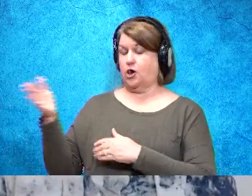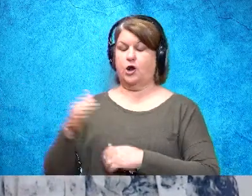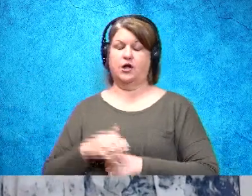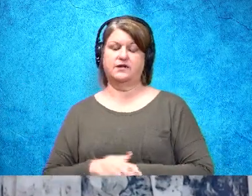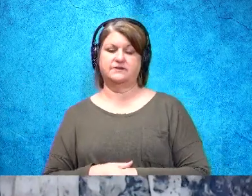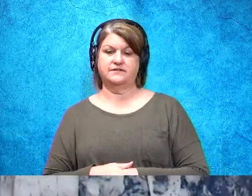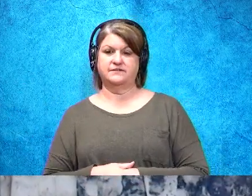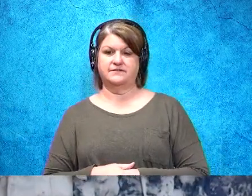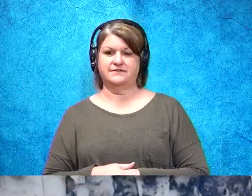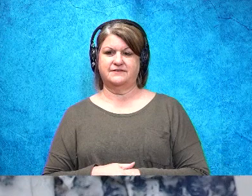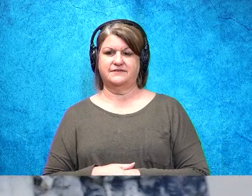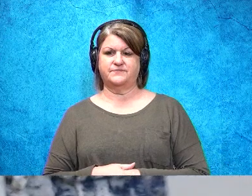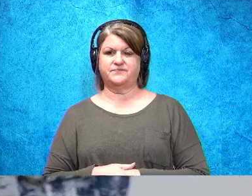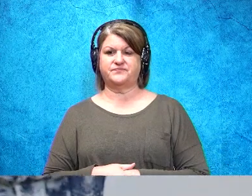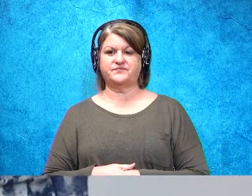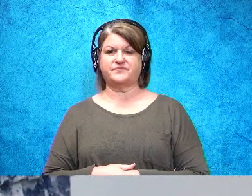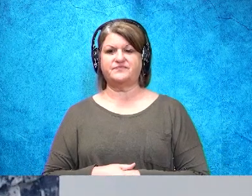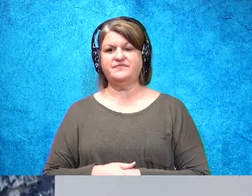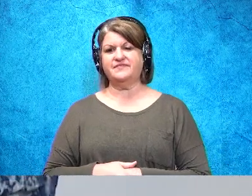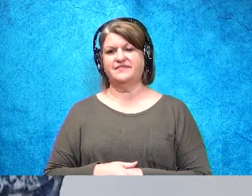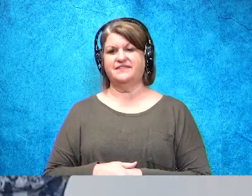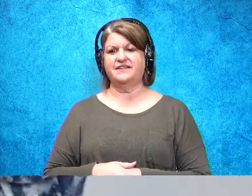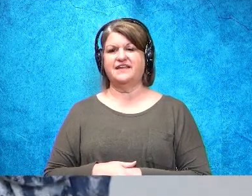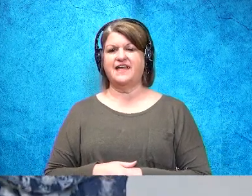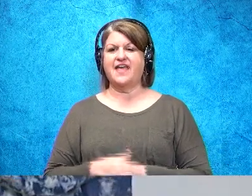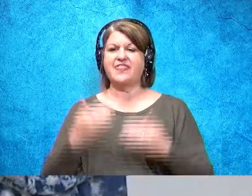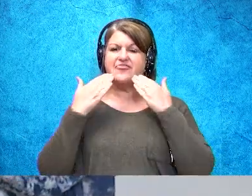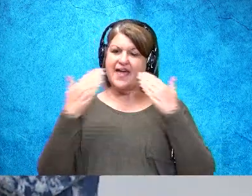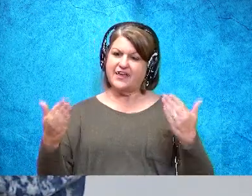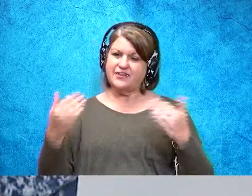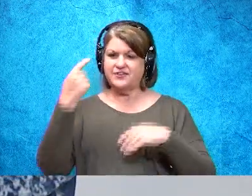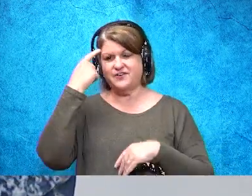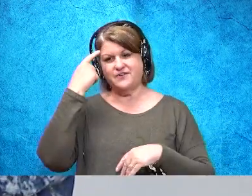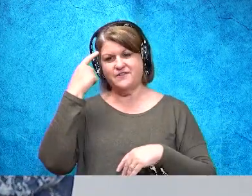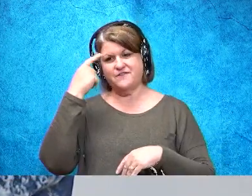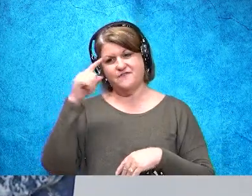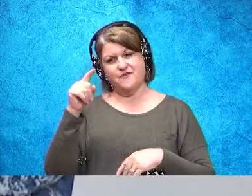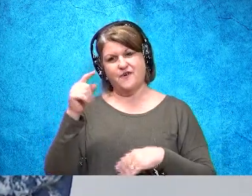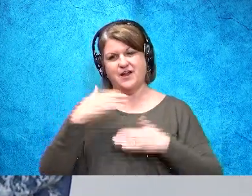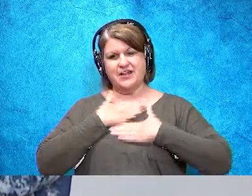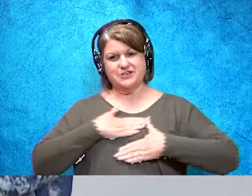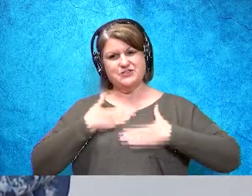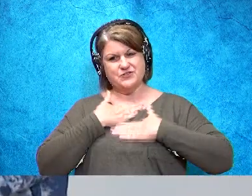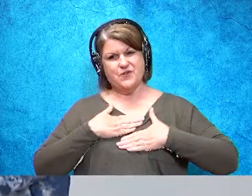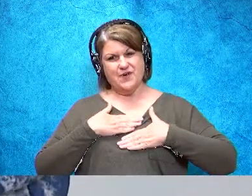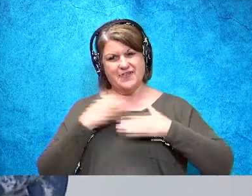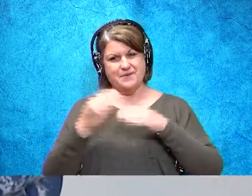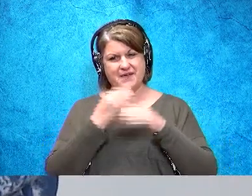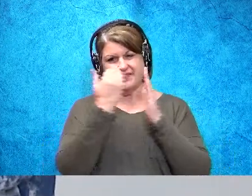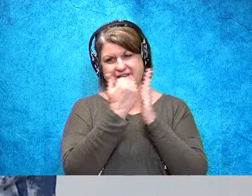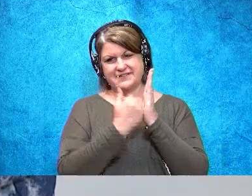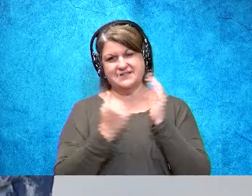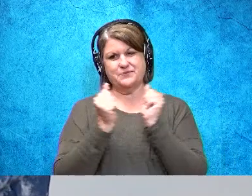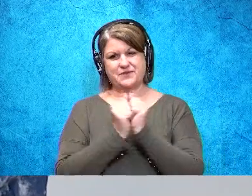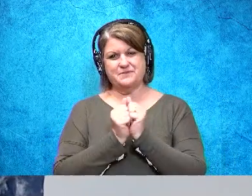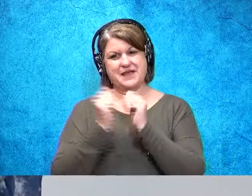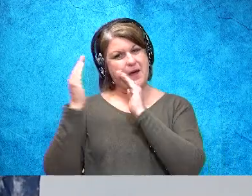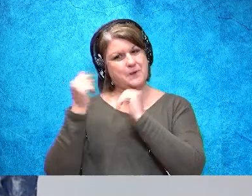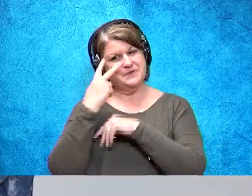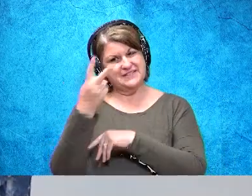our exit ticket. I want to thank you for enjoying a lesson with me, and I hope to see you again.